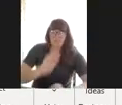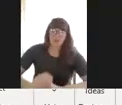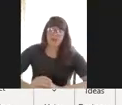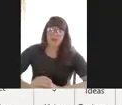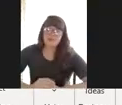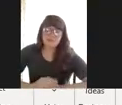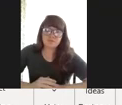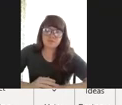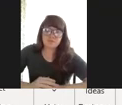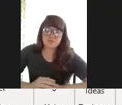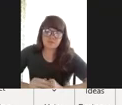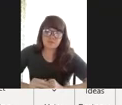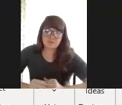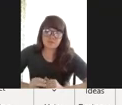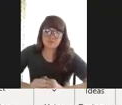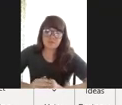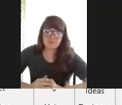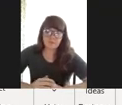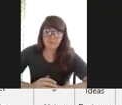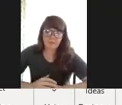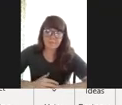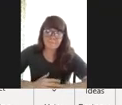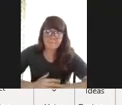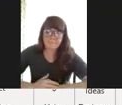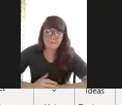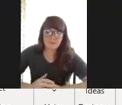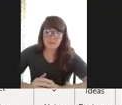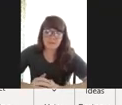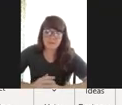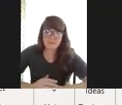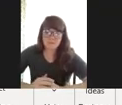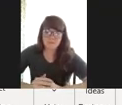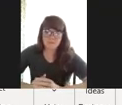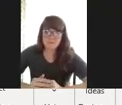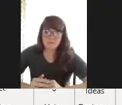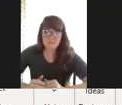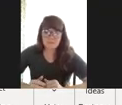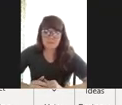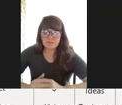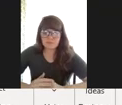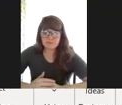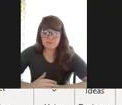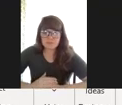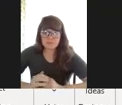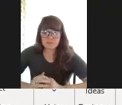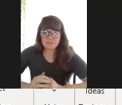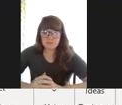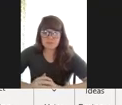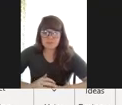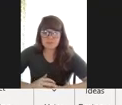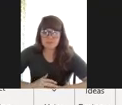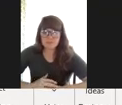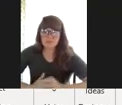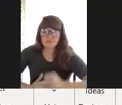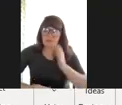Right. Sorry. So it's like Paul gets us to overlearn these things. Why do you think he gets us to overlearn it?